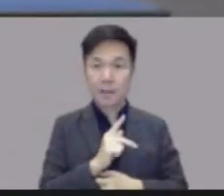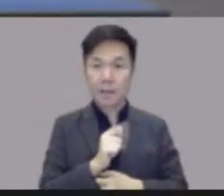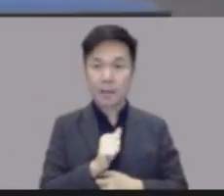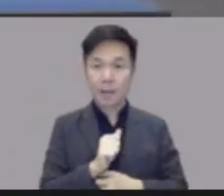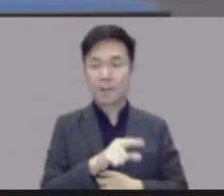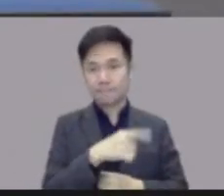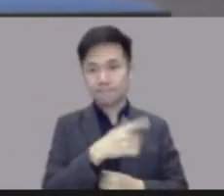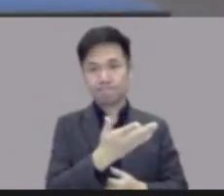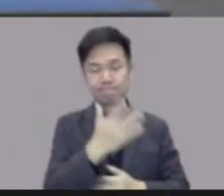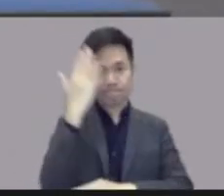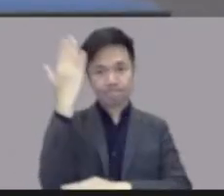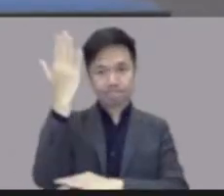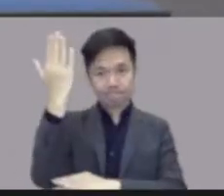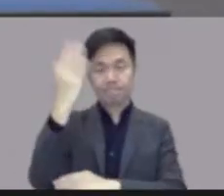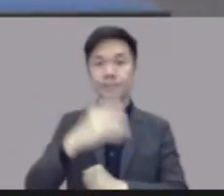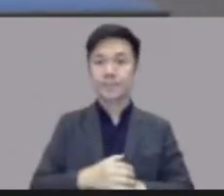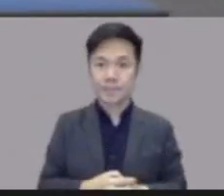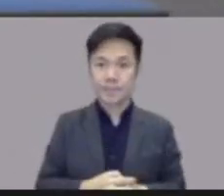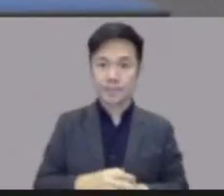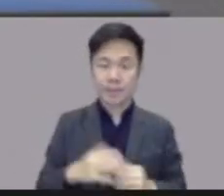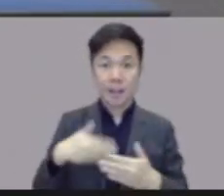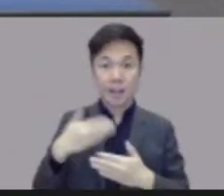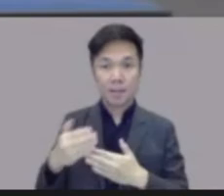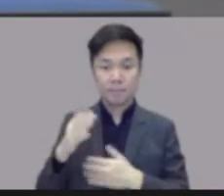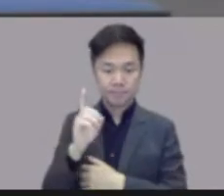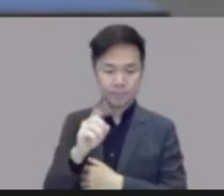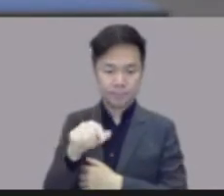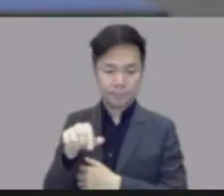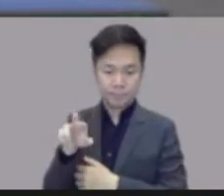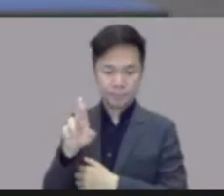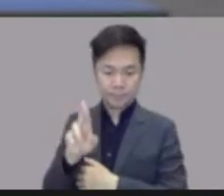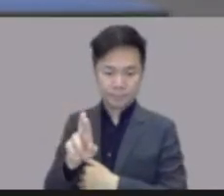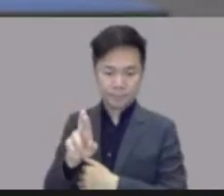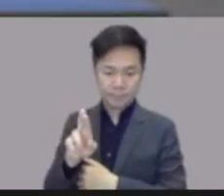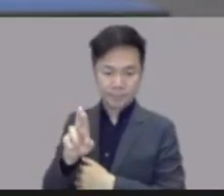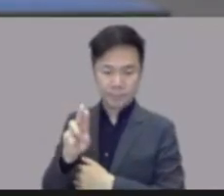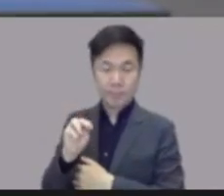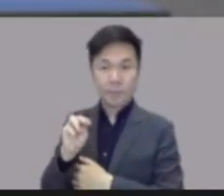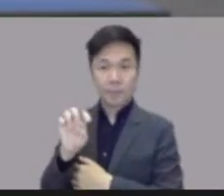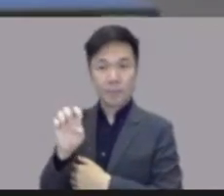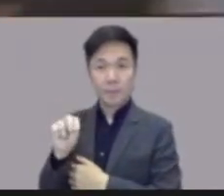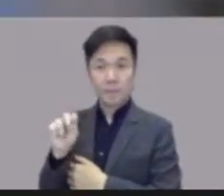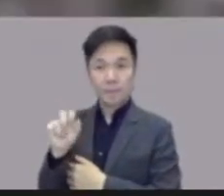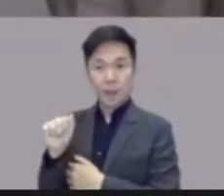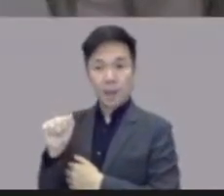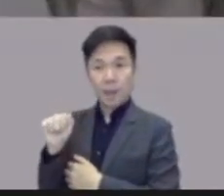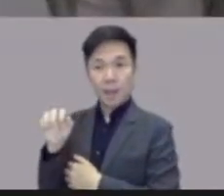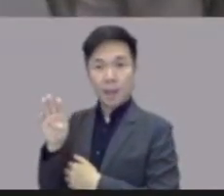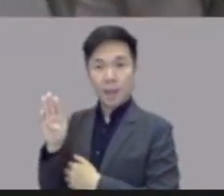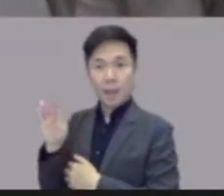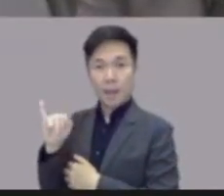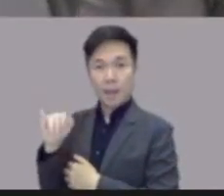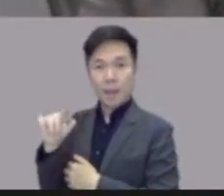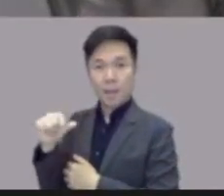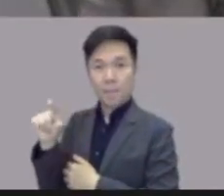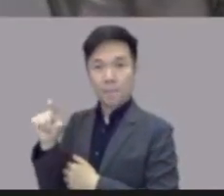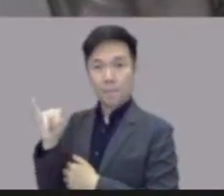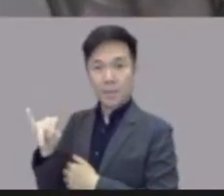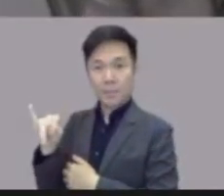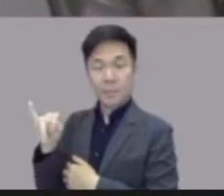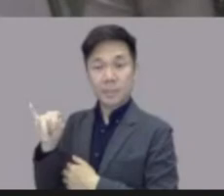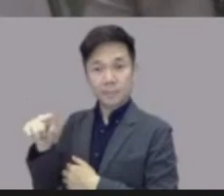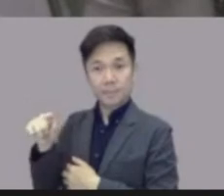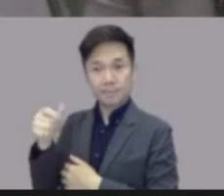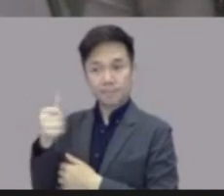may now may I now invite Dr Mina bilge co-associate women organizing for change in agriculture